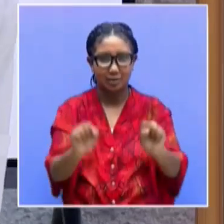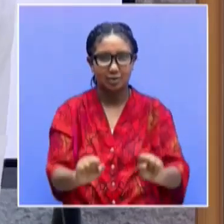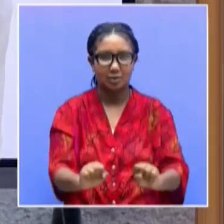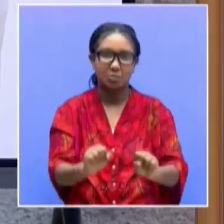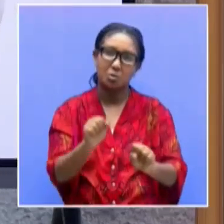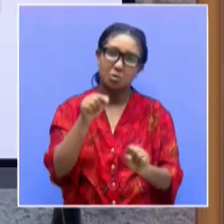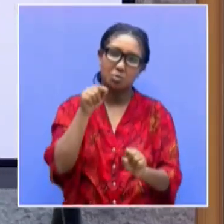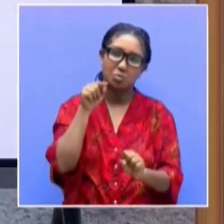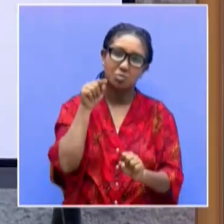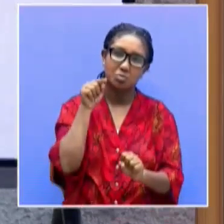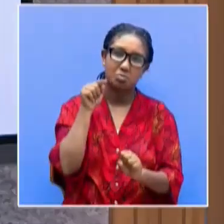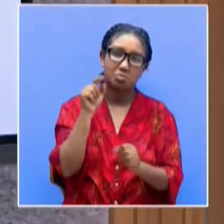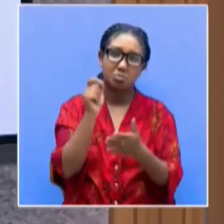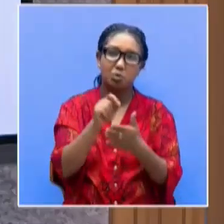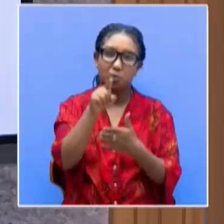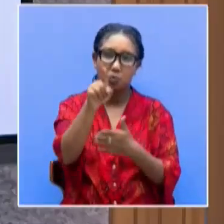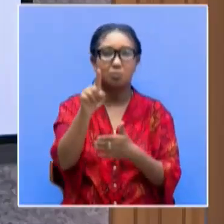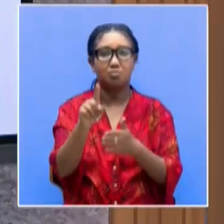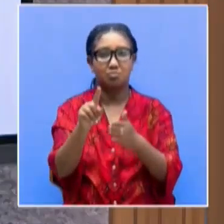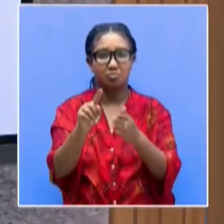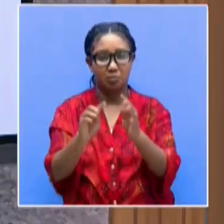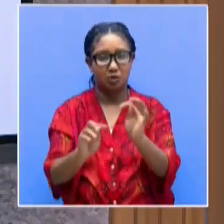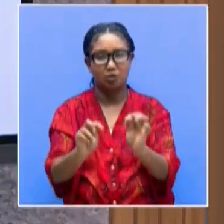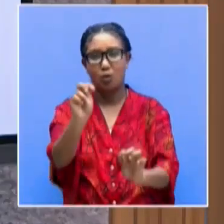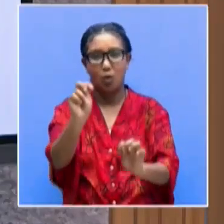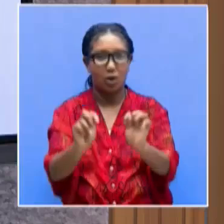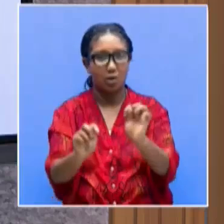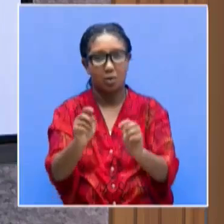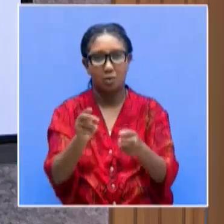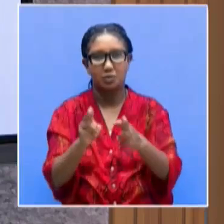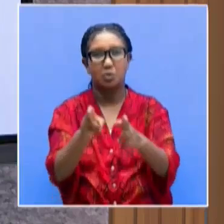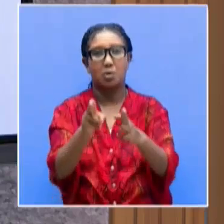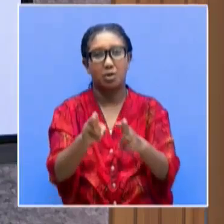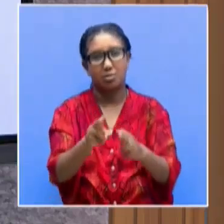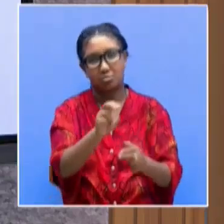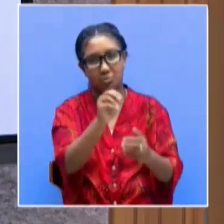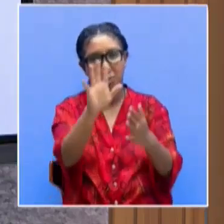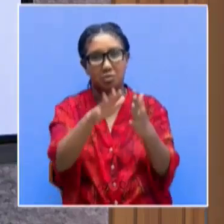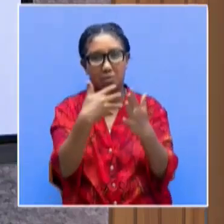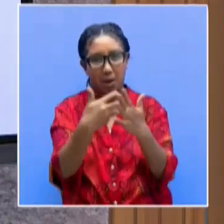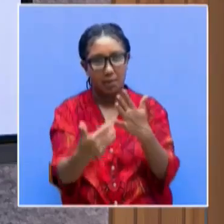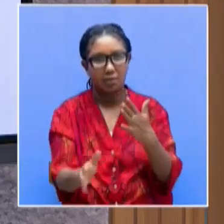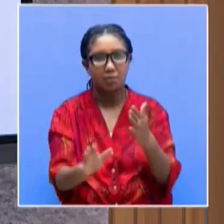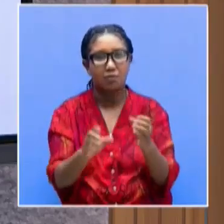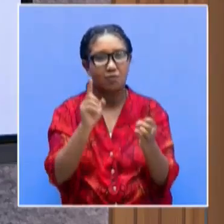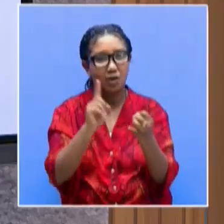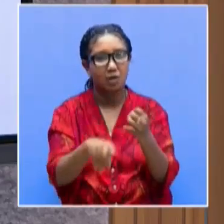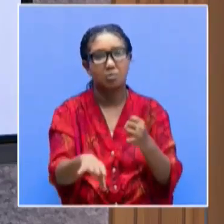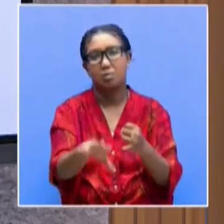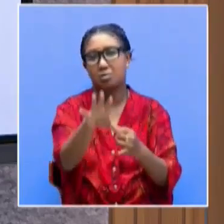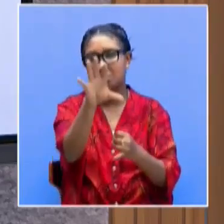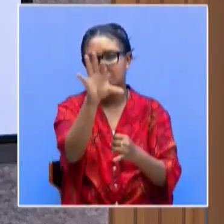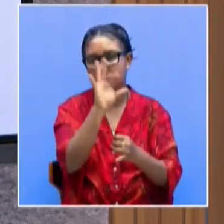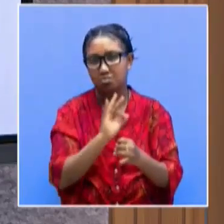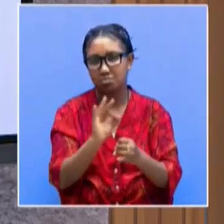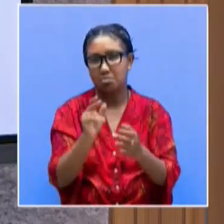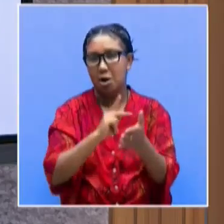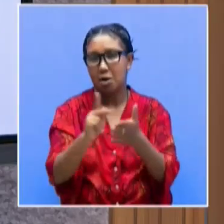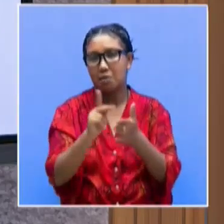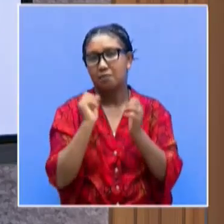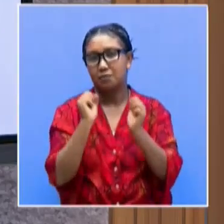plot or your story in this table form, and finally you can gather it in a